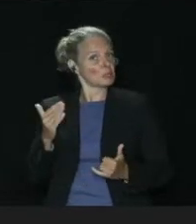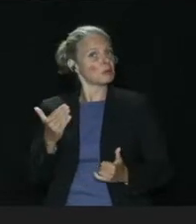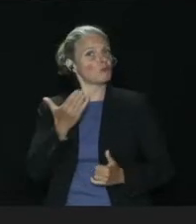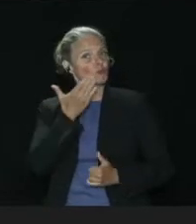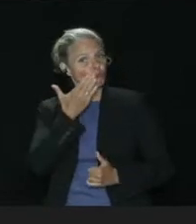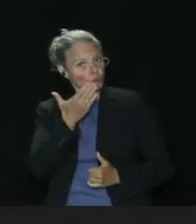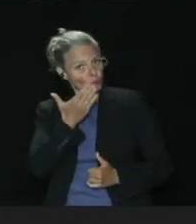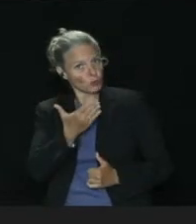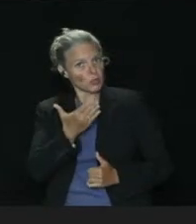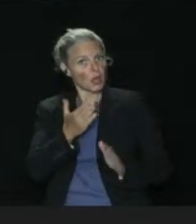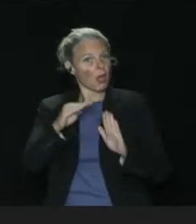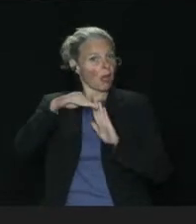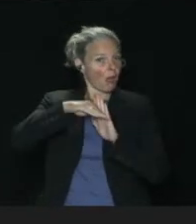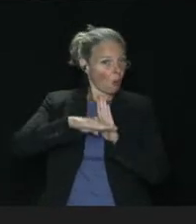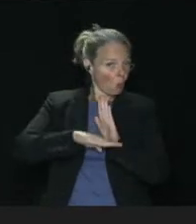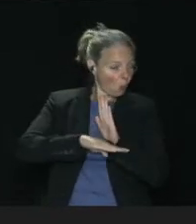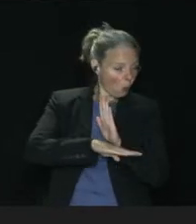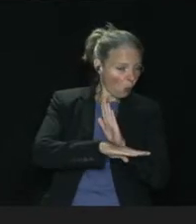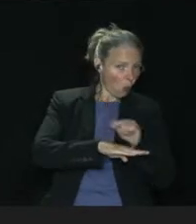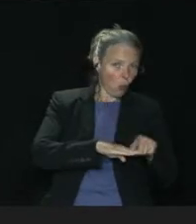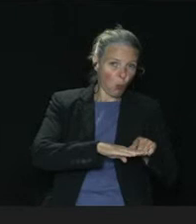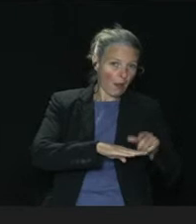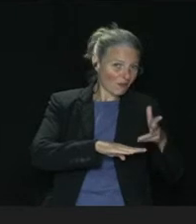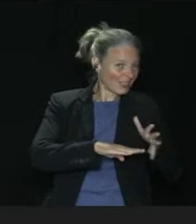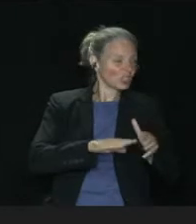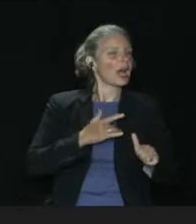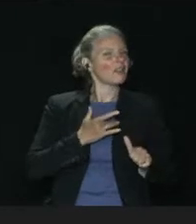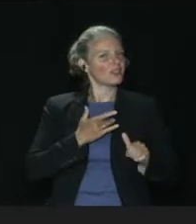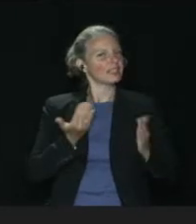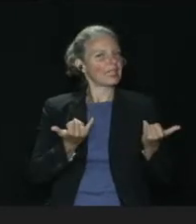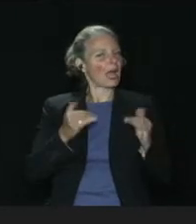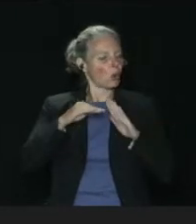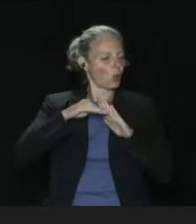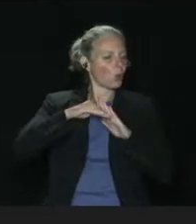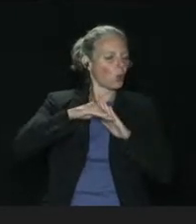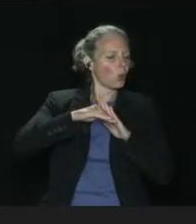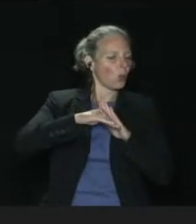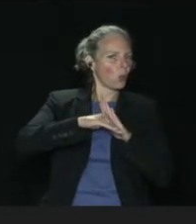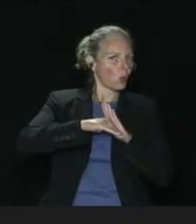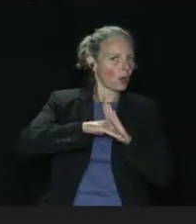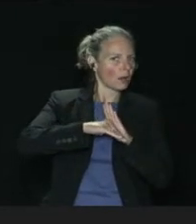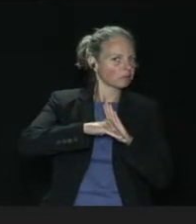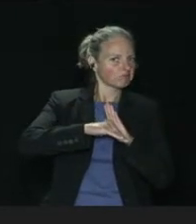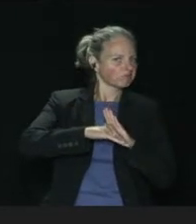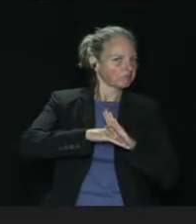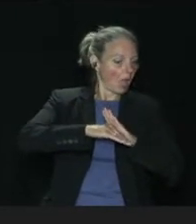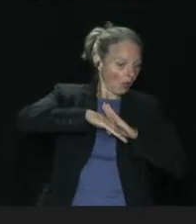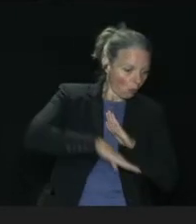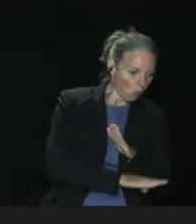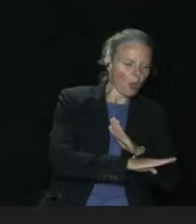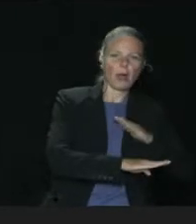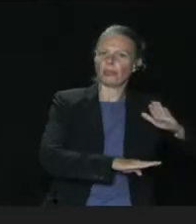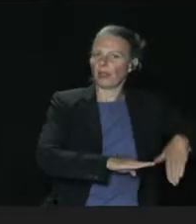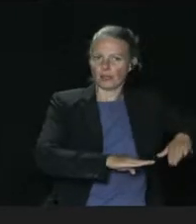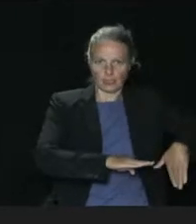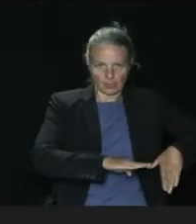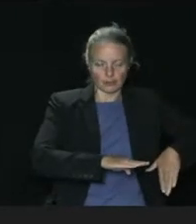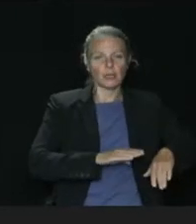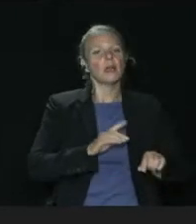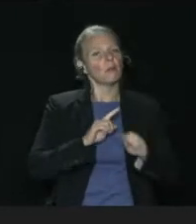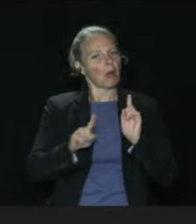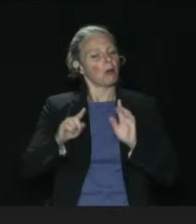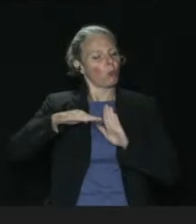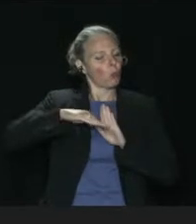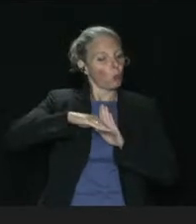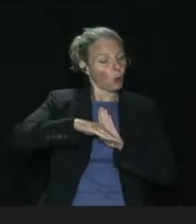about a plateau. I believe that the curve is now moving downwards. And if we keep up